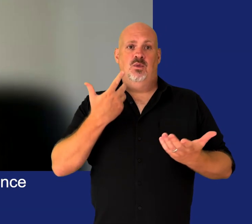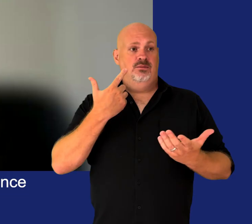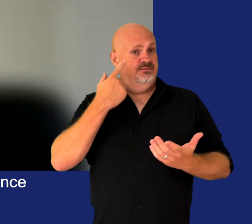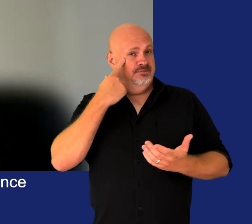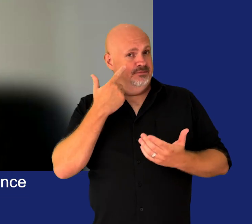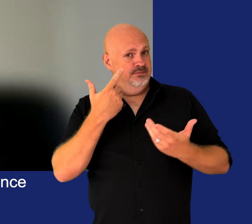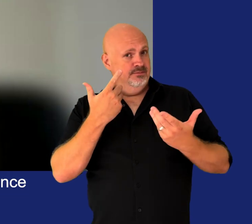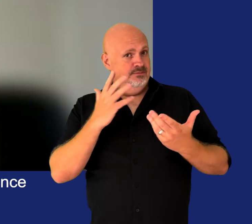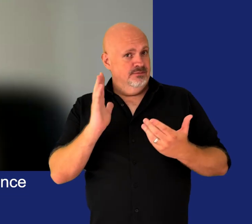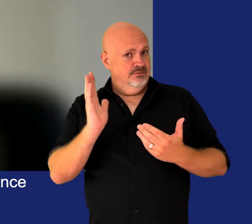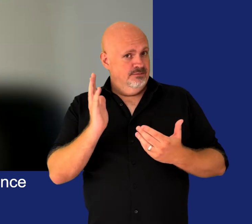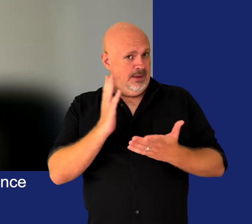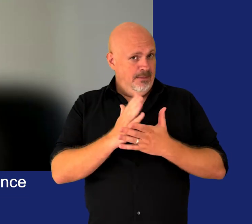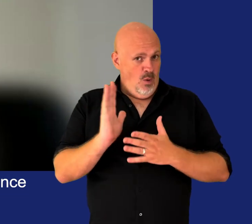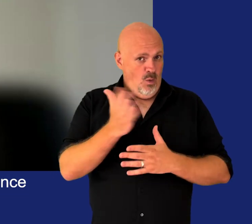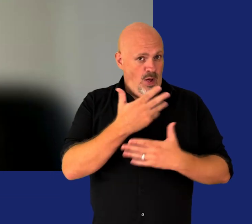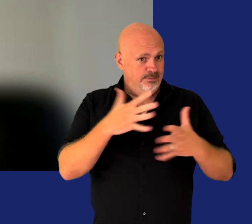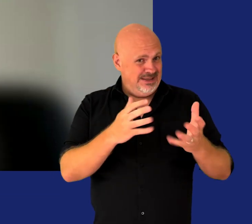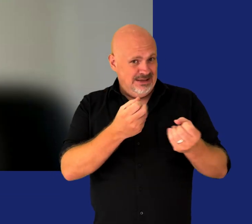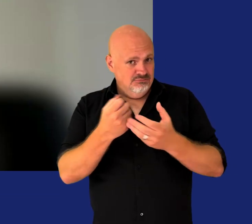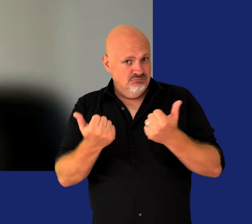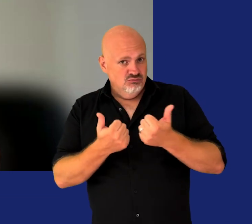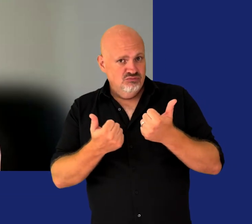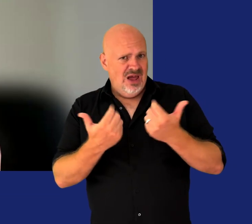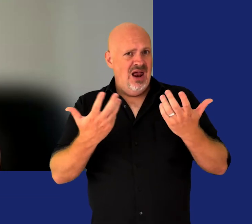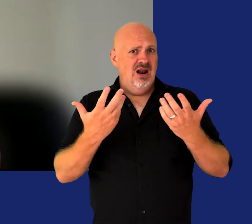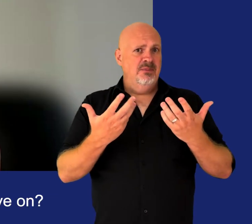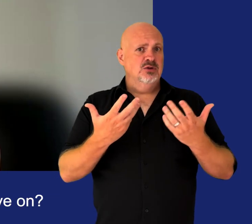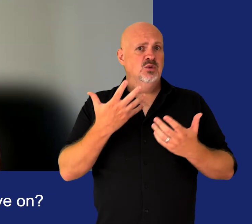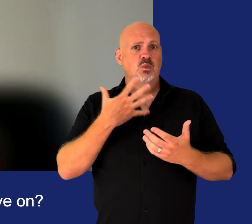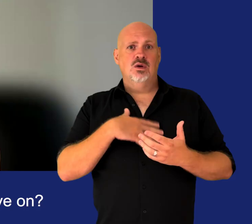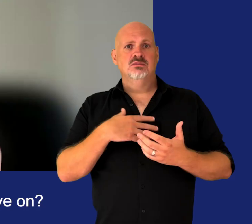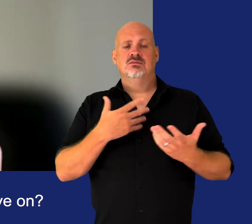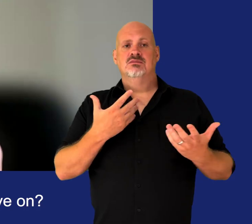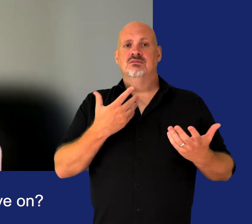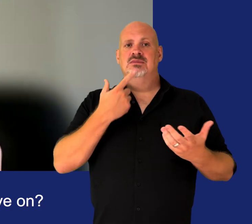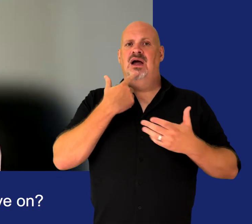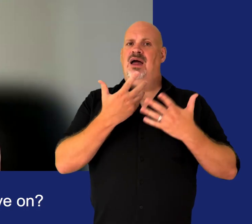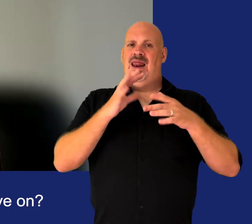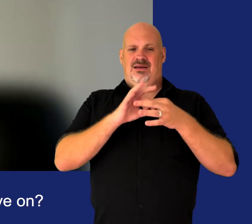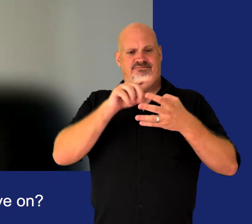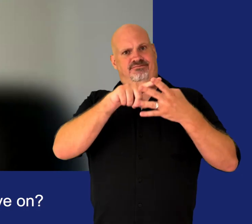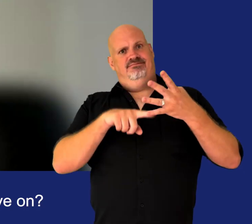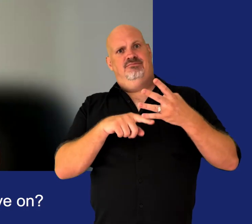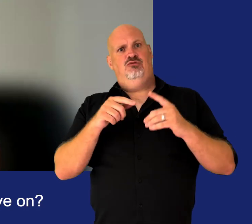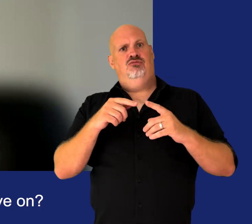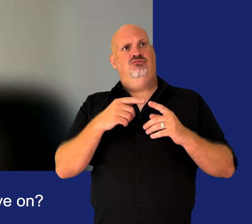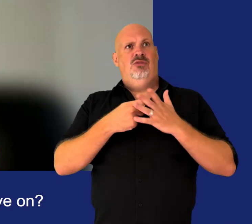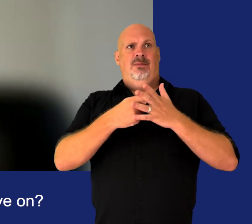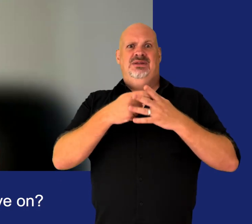So I believe everybody's had a chance to say something. Is there anything else that anybody would like to say about the most important recommendation to